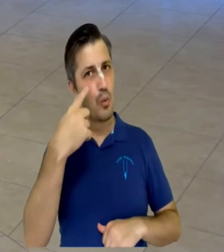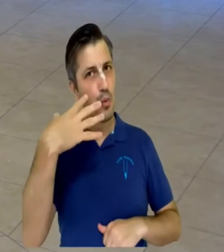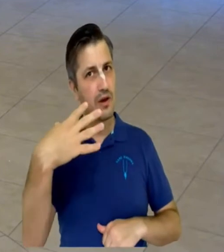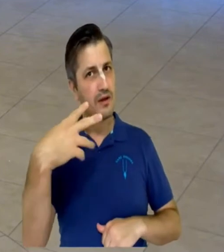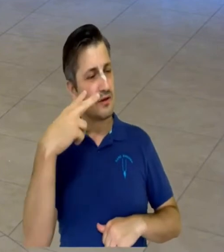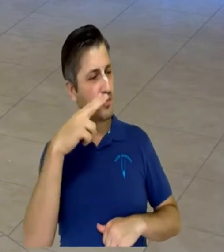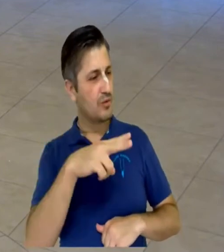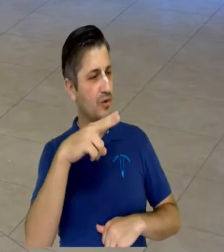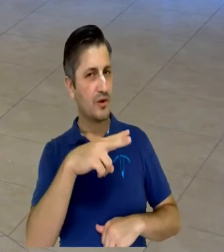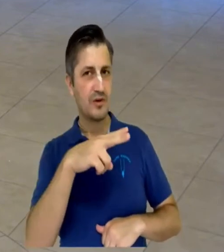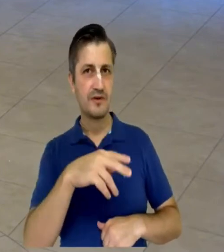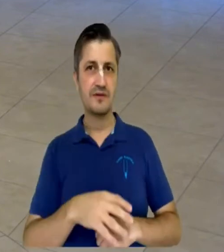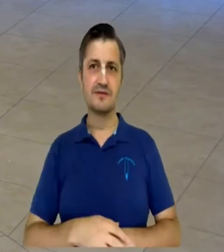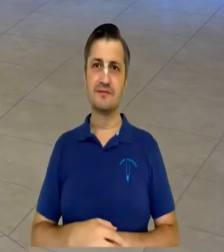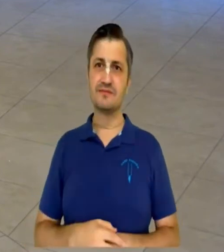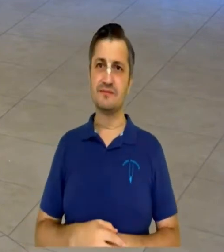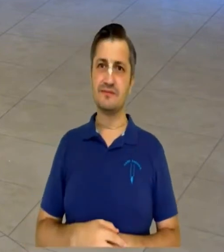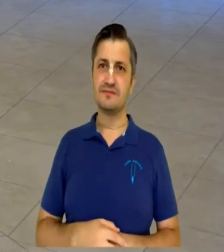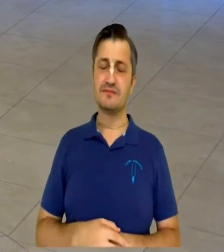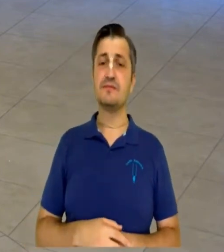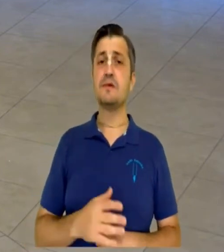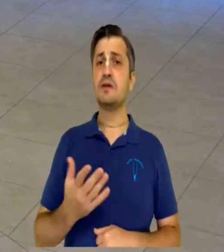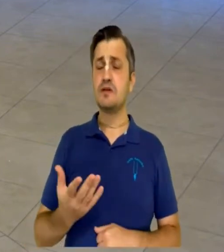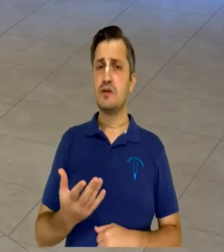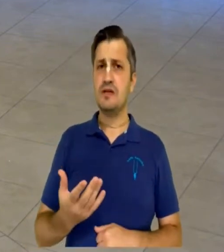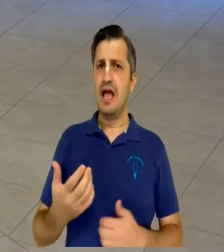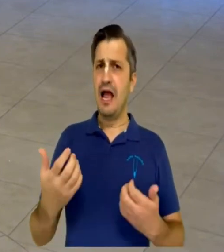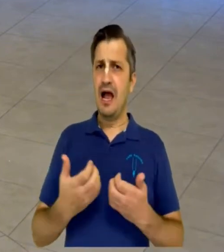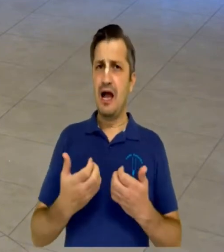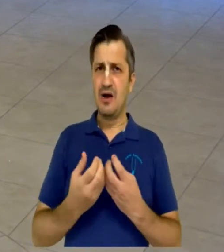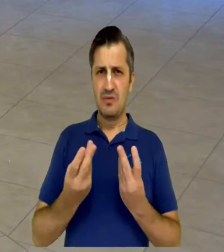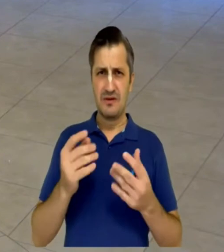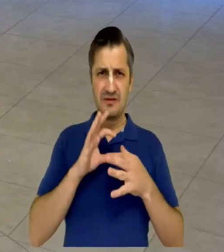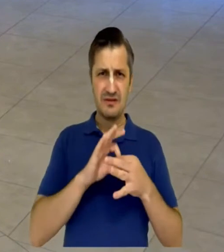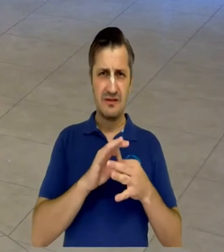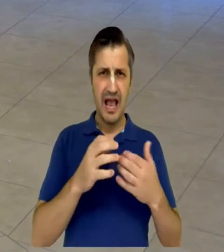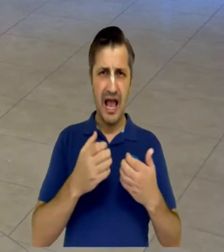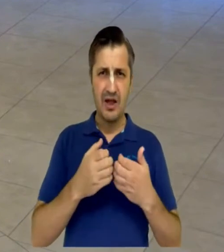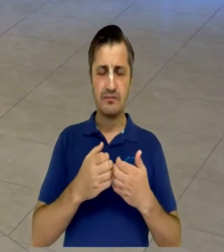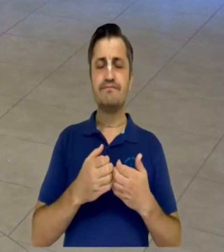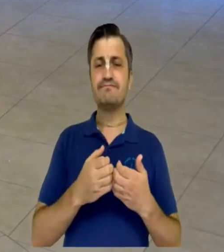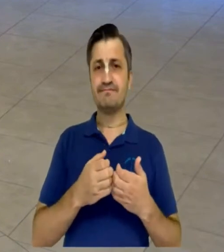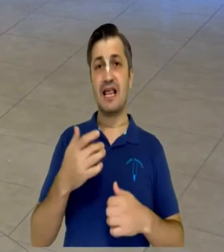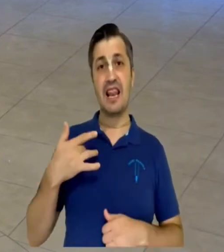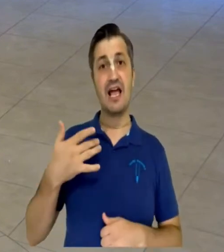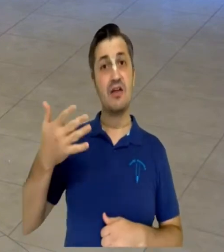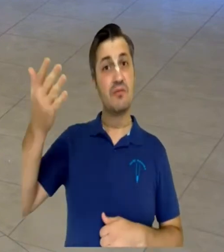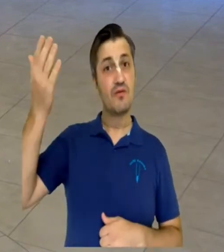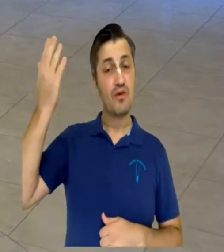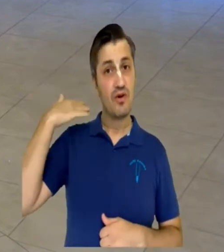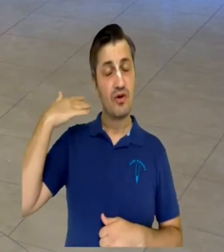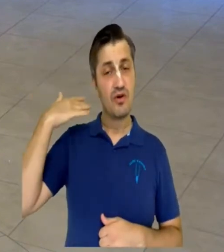the analogy of the consciousness, just like the air carries a certain aroma. This is how we carry